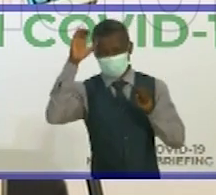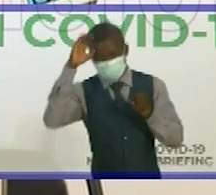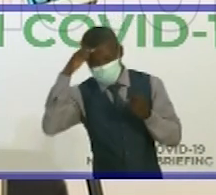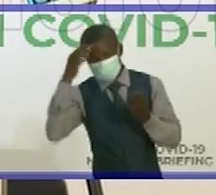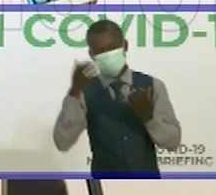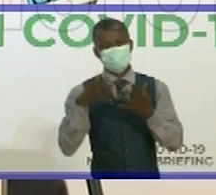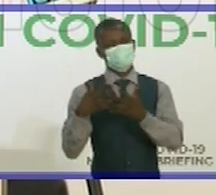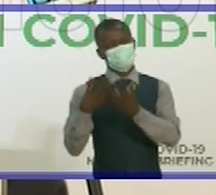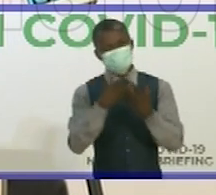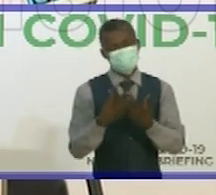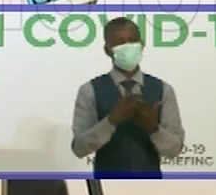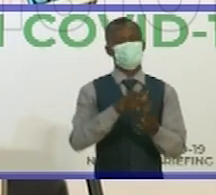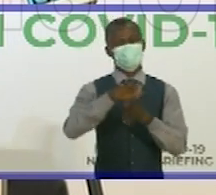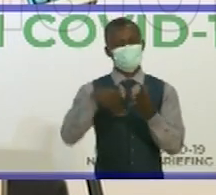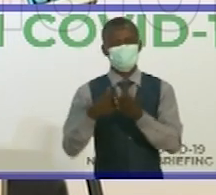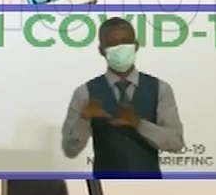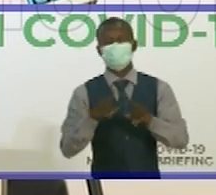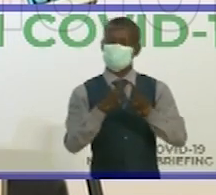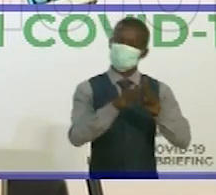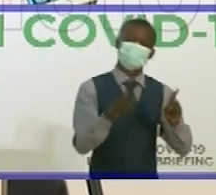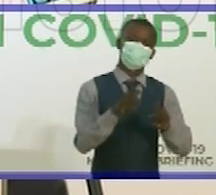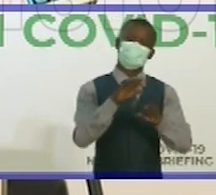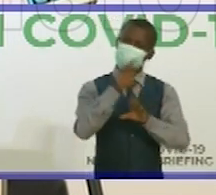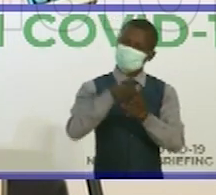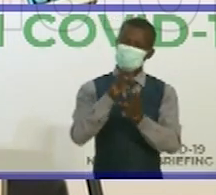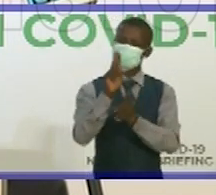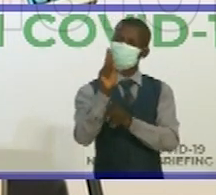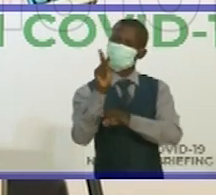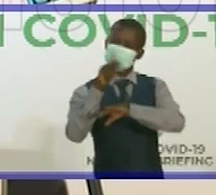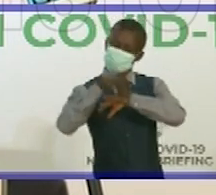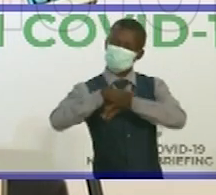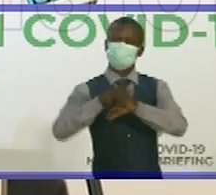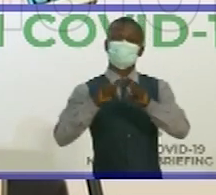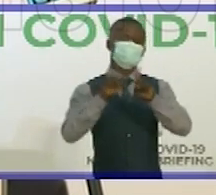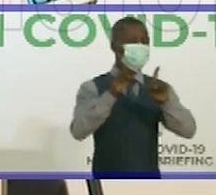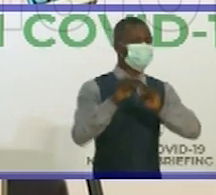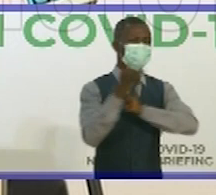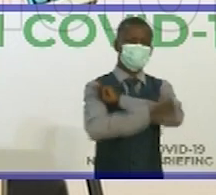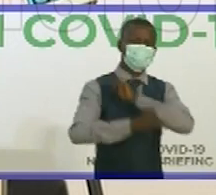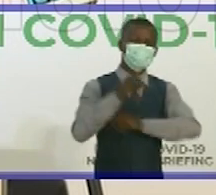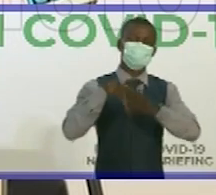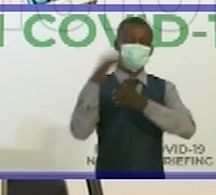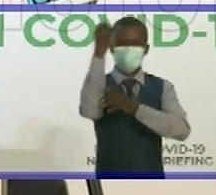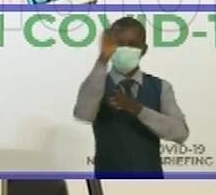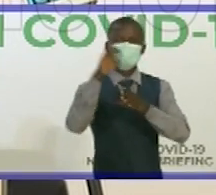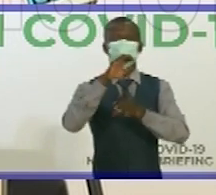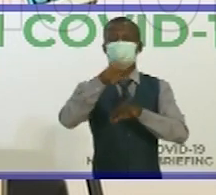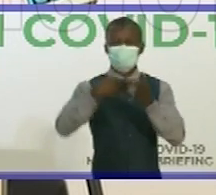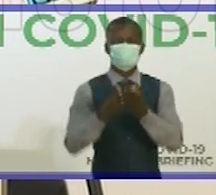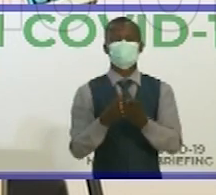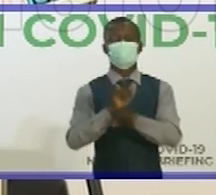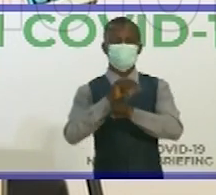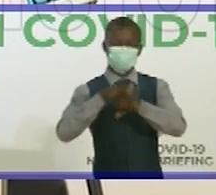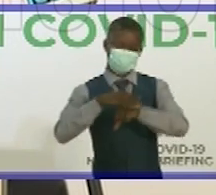obviously doing a lot of tests, and the UK and other countries in Europe, everybody is scrambling for vaccine. Now,